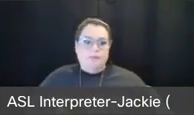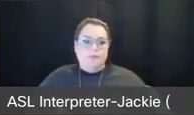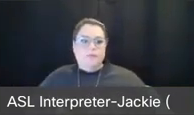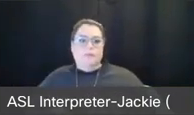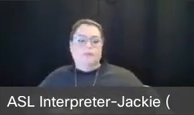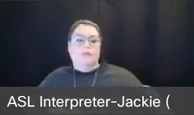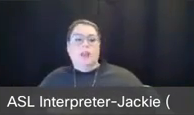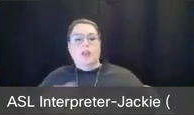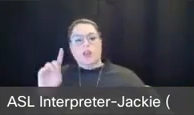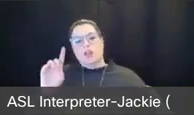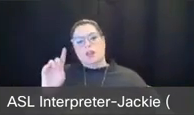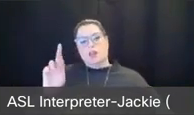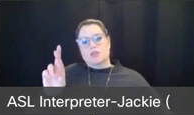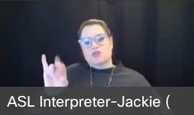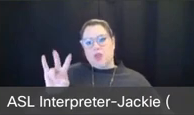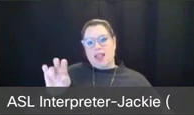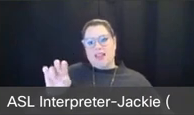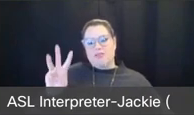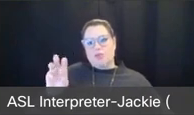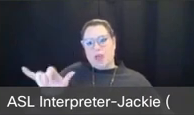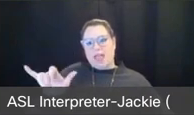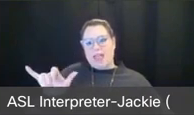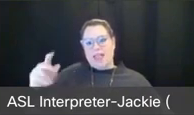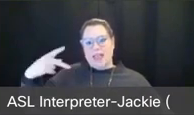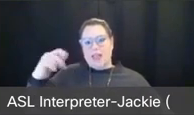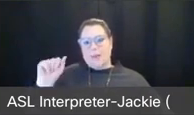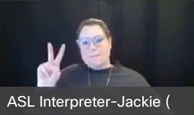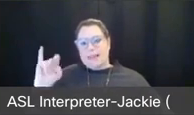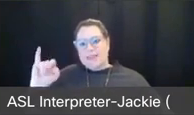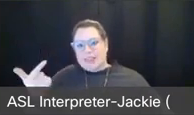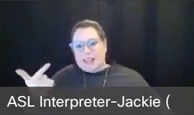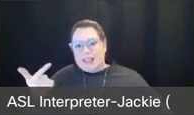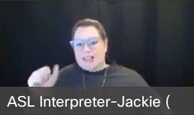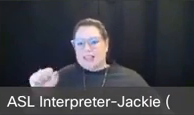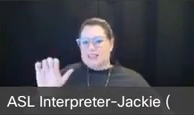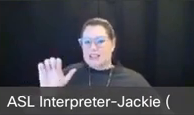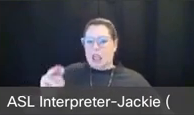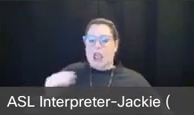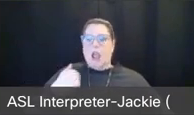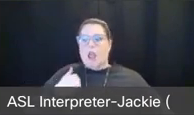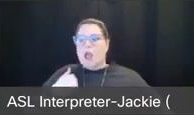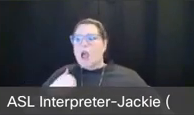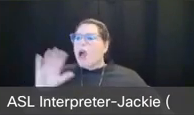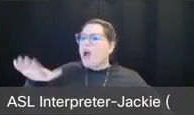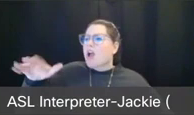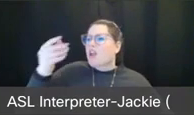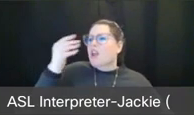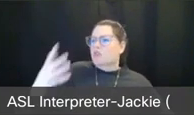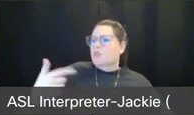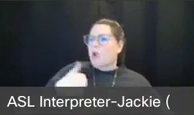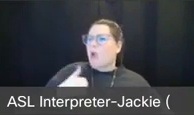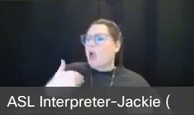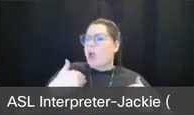give you this amazing deal because they've got some leftover sealant. It just turns out to be oil paint that runs off in the